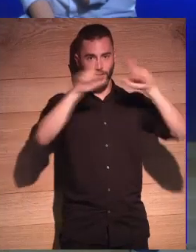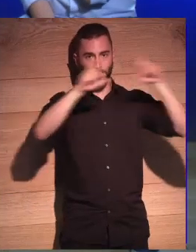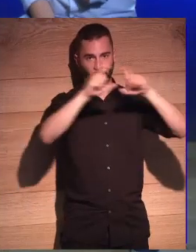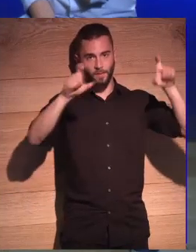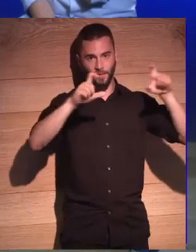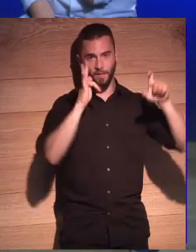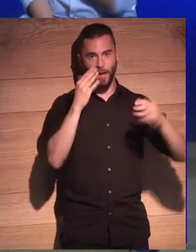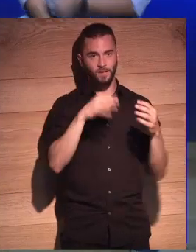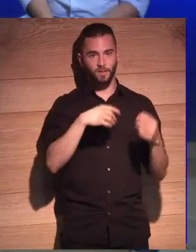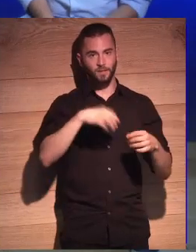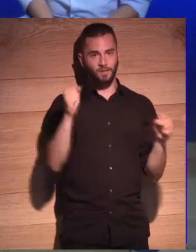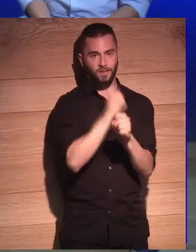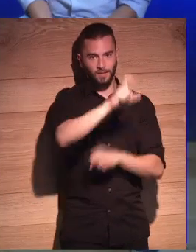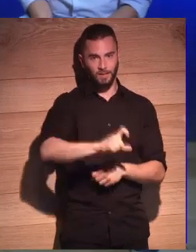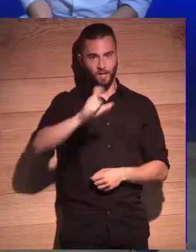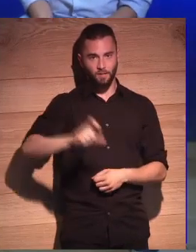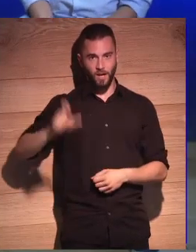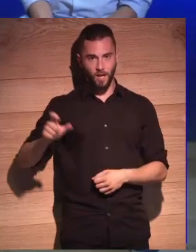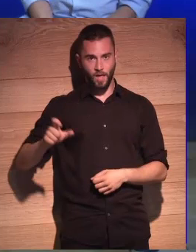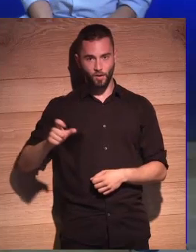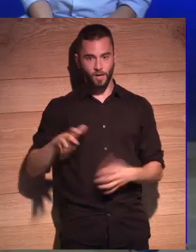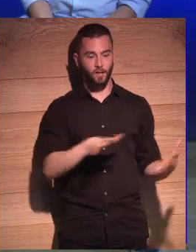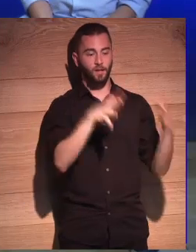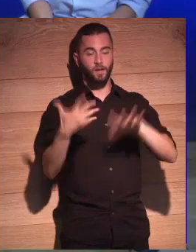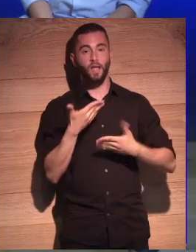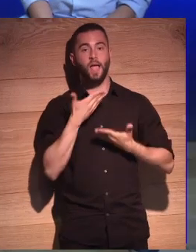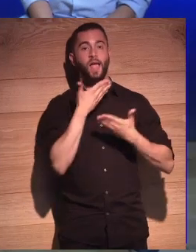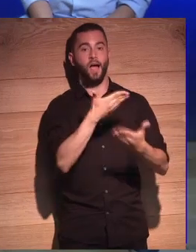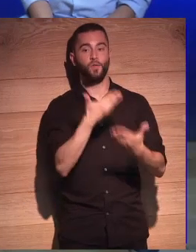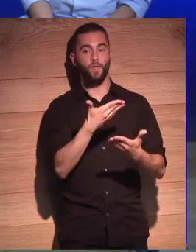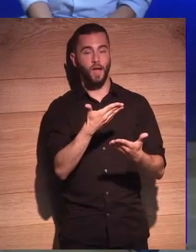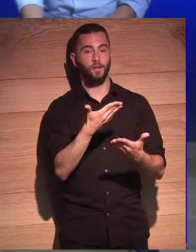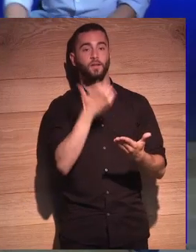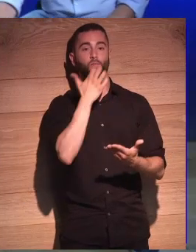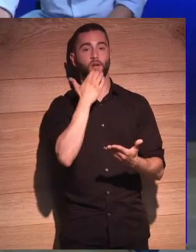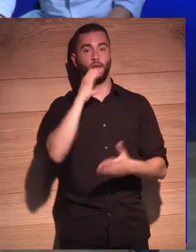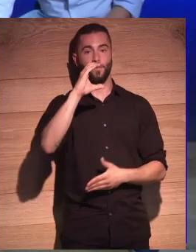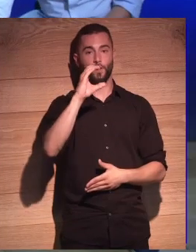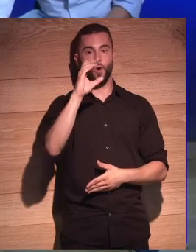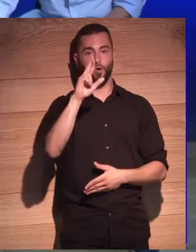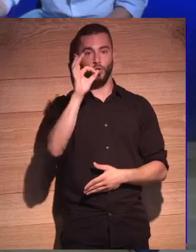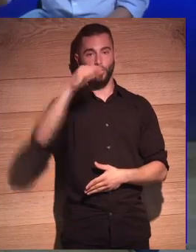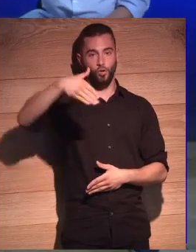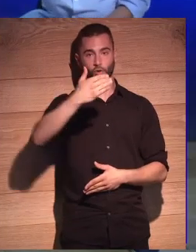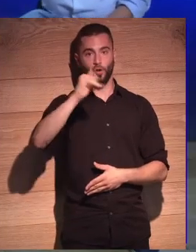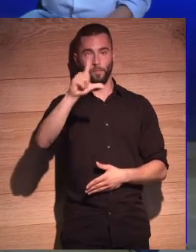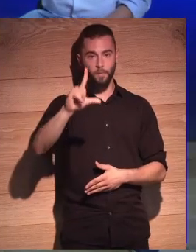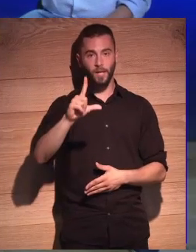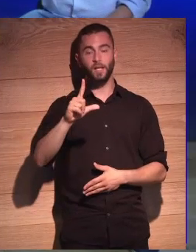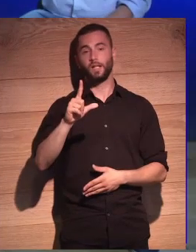the responsibilities that we have is to help in this change. And in the case of Cromwell,